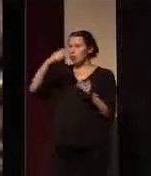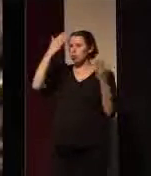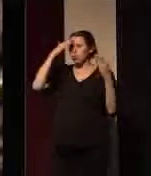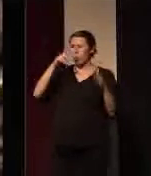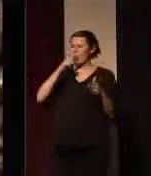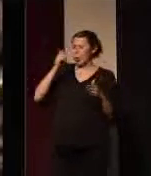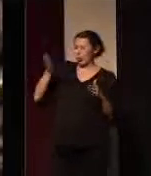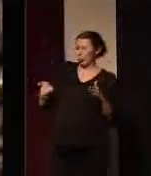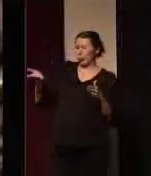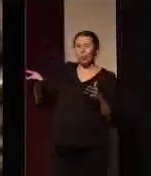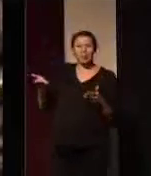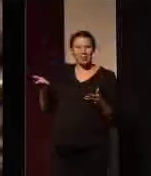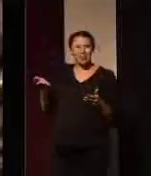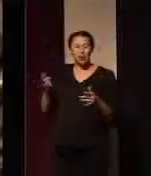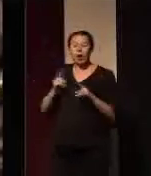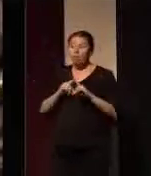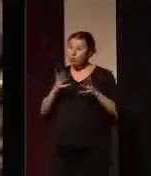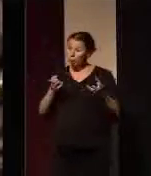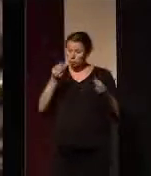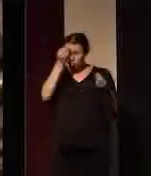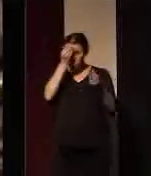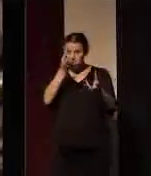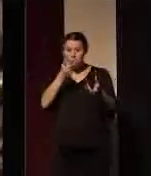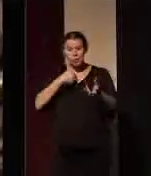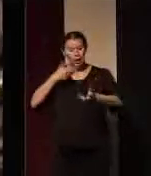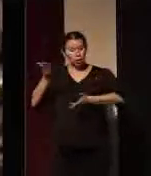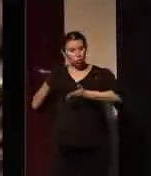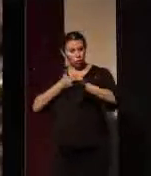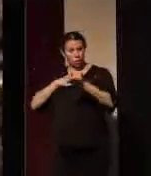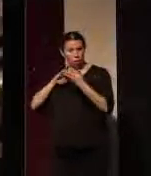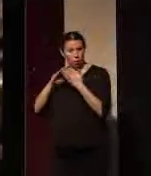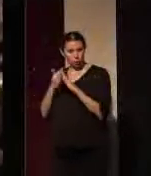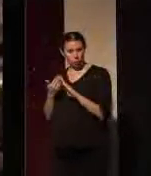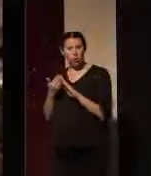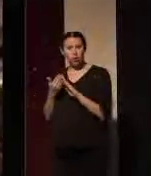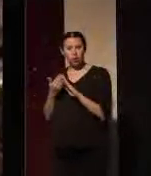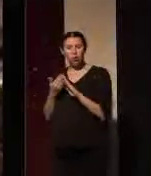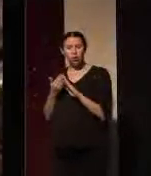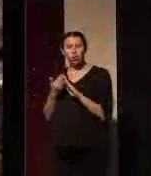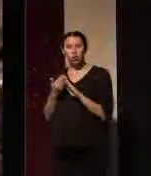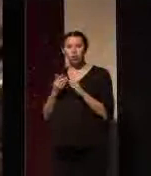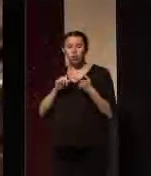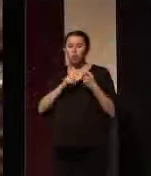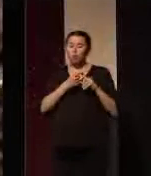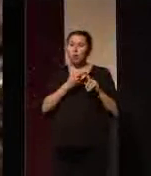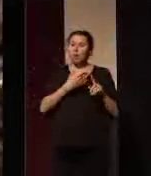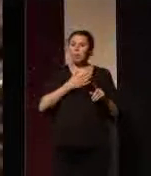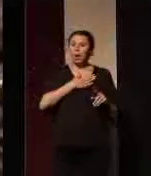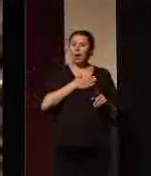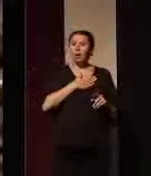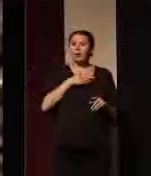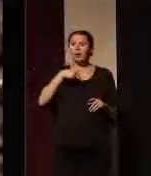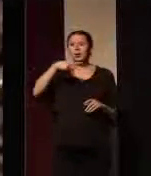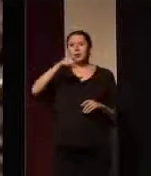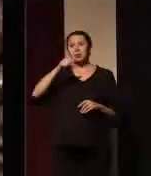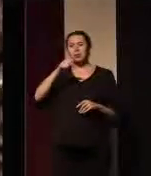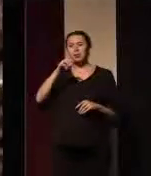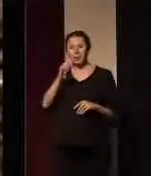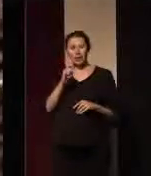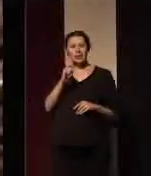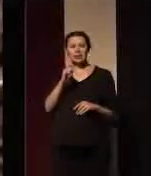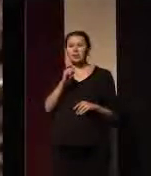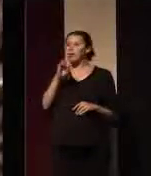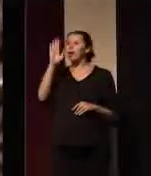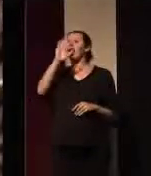who are you? But I've served my community. I see a good friend of mine. I thought I saw him. Pete is in the background. Pete and I,